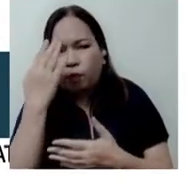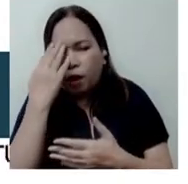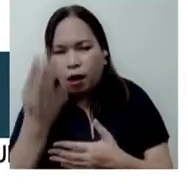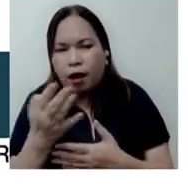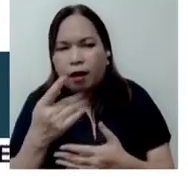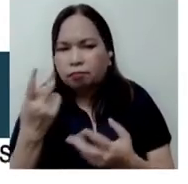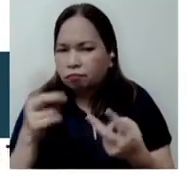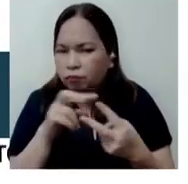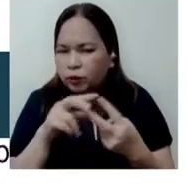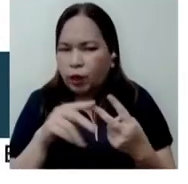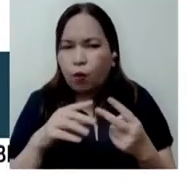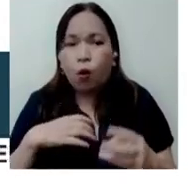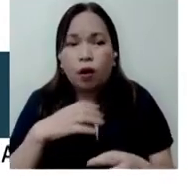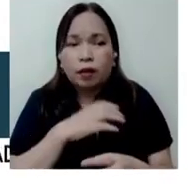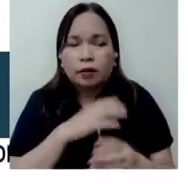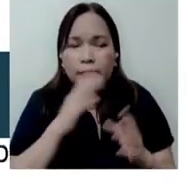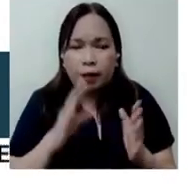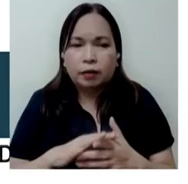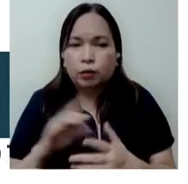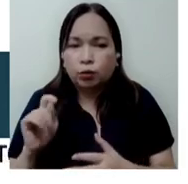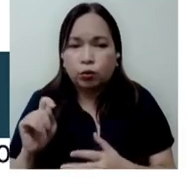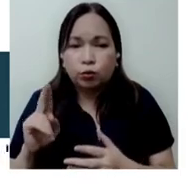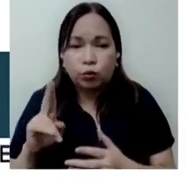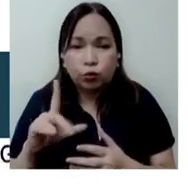Congressman Erwin Tulfo.